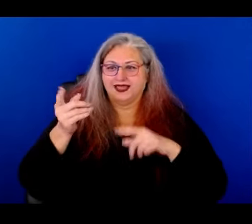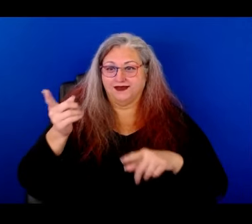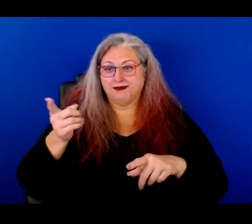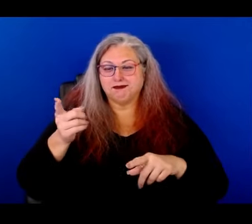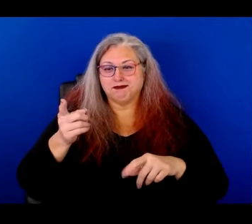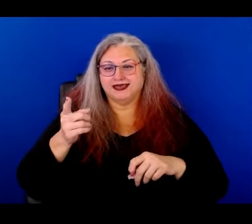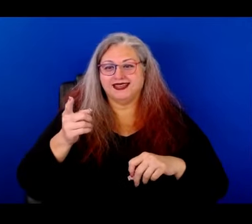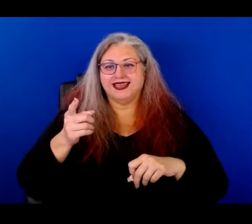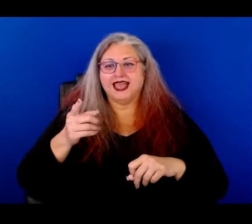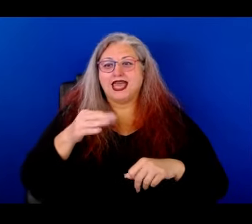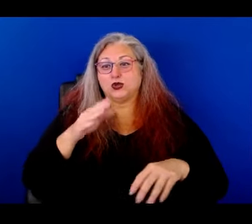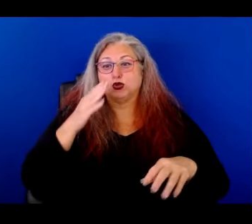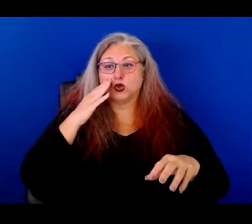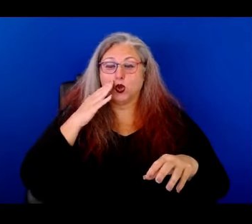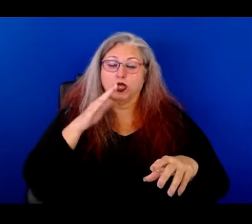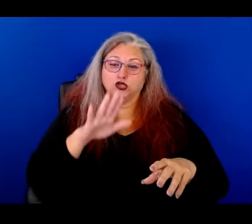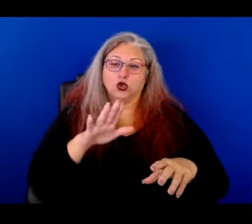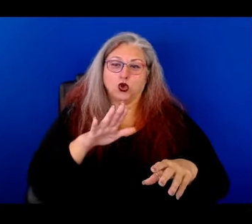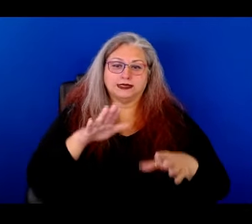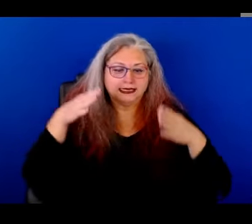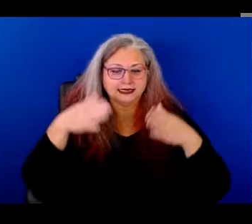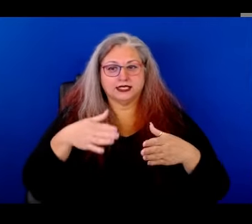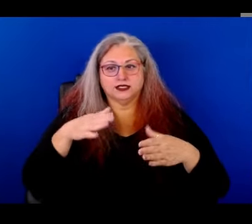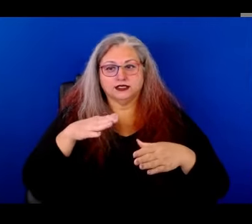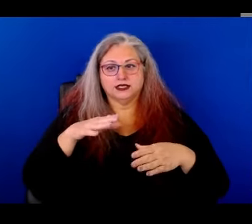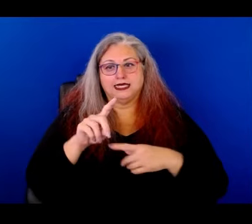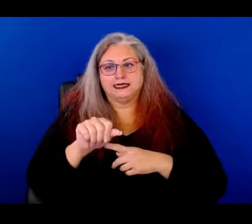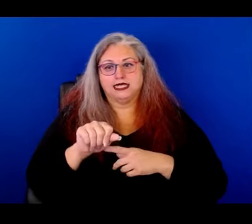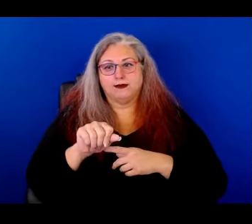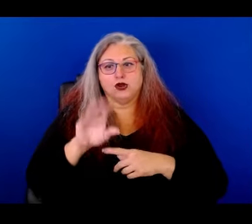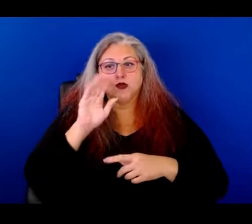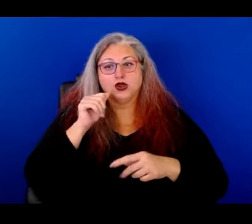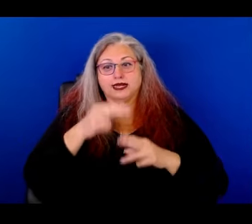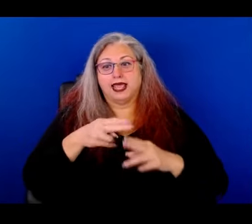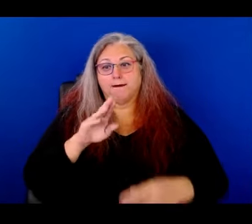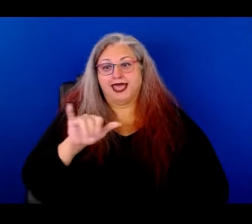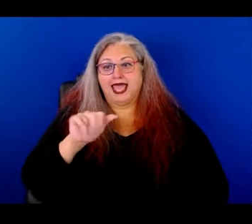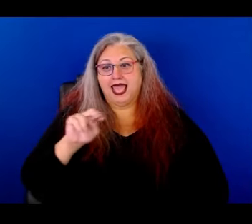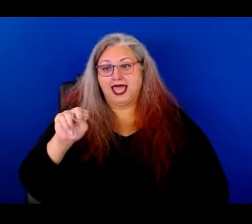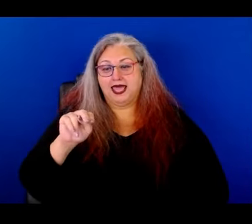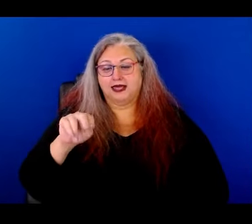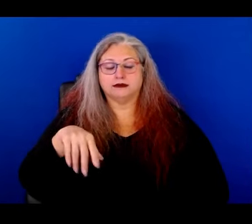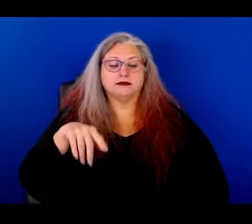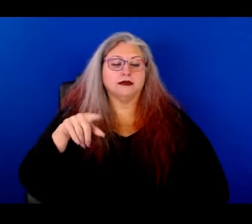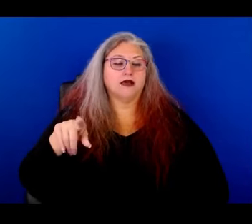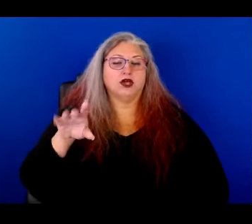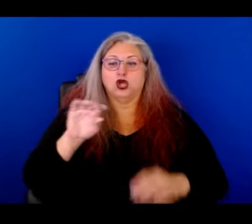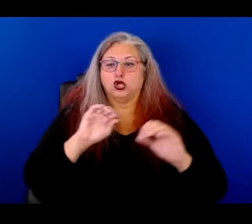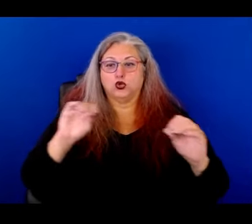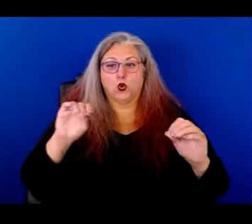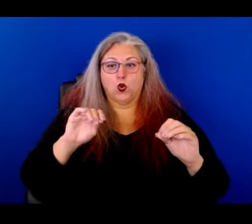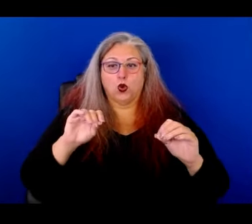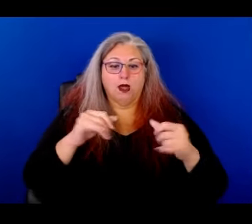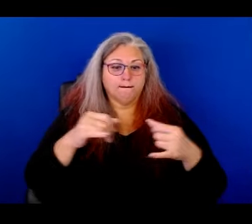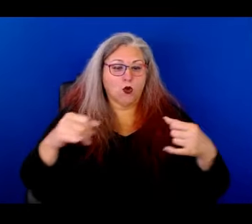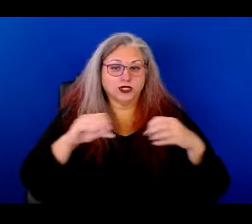give it to him. And, you know, in yours, it's centered a disabled brown girl named Bay Ann. And there are no borders